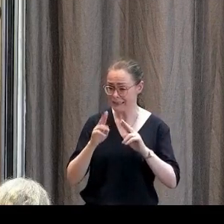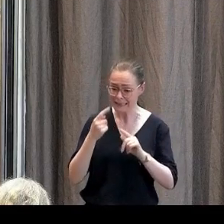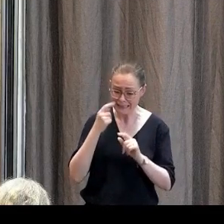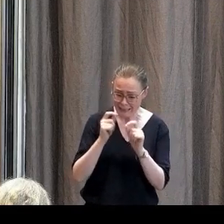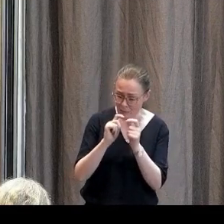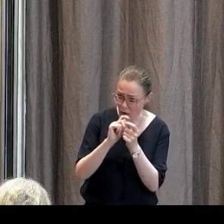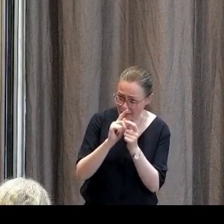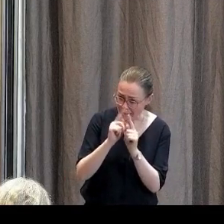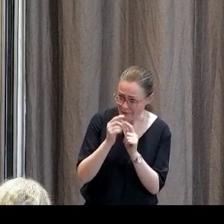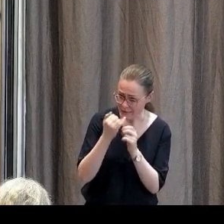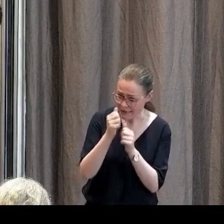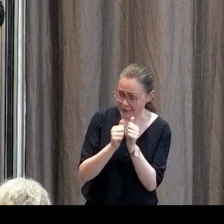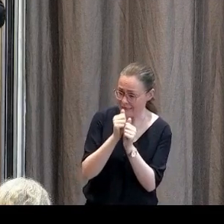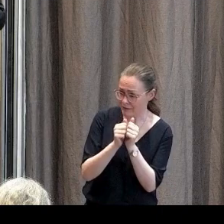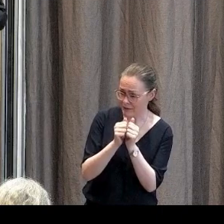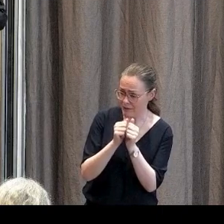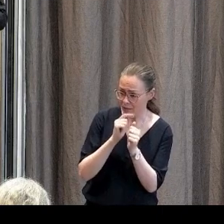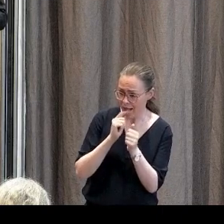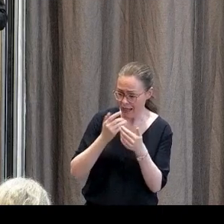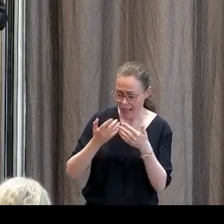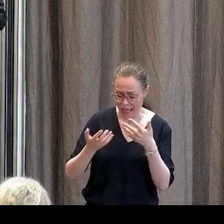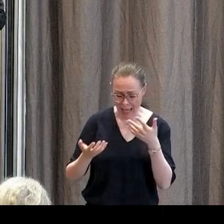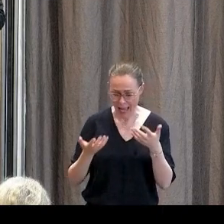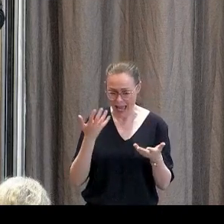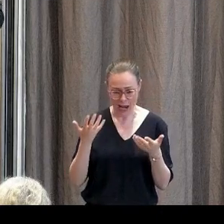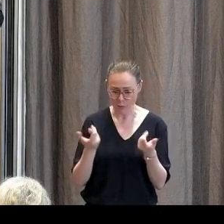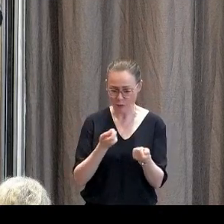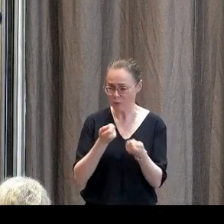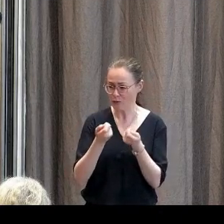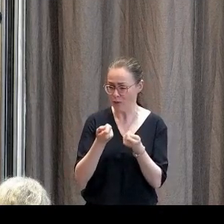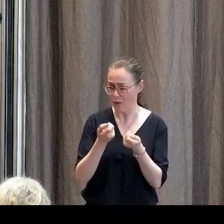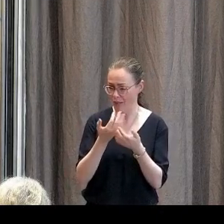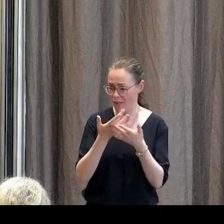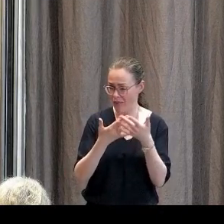differences in their activity. How do we control that?